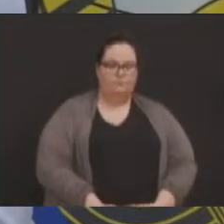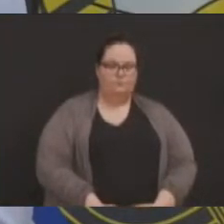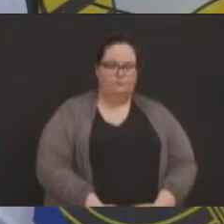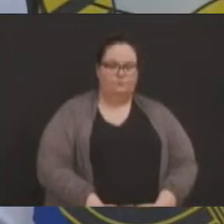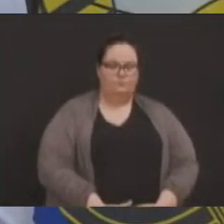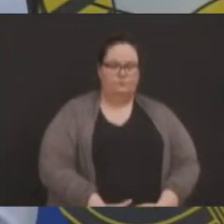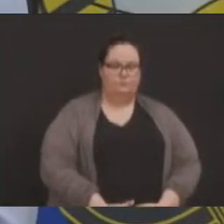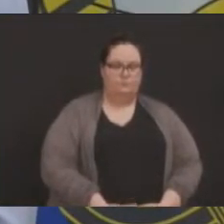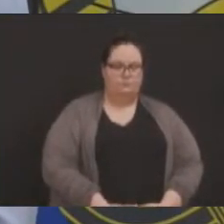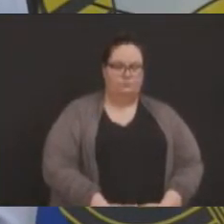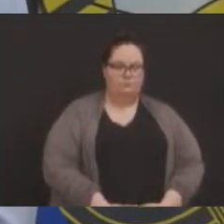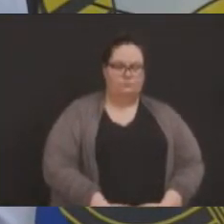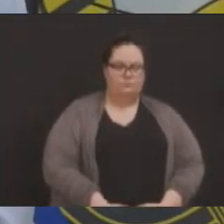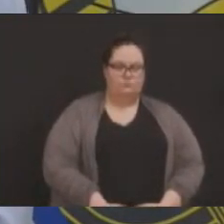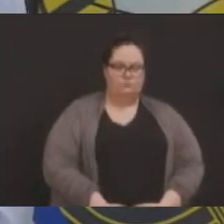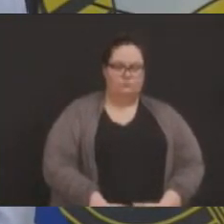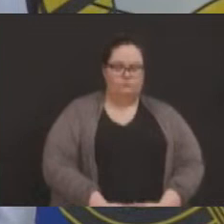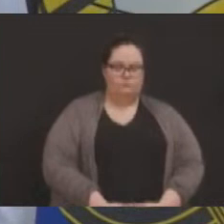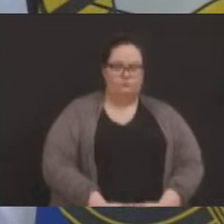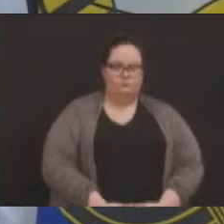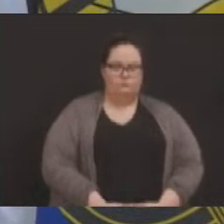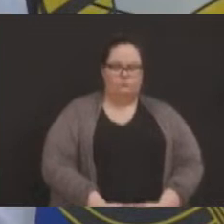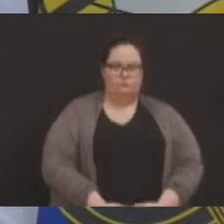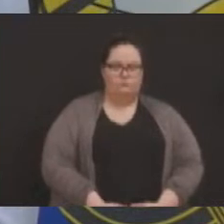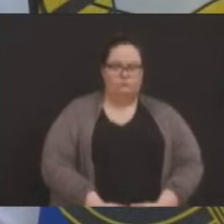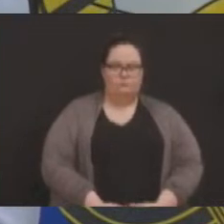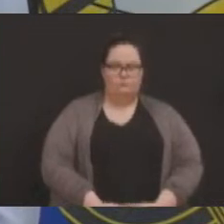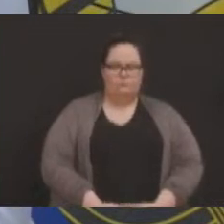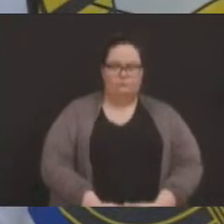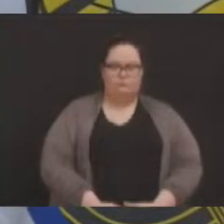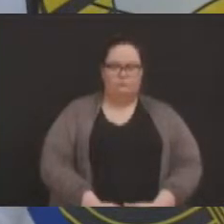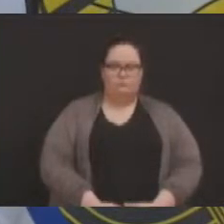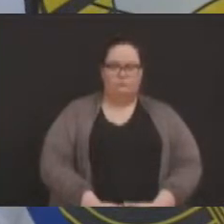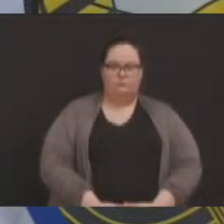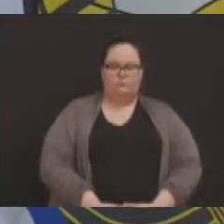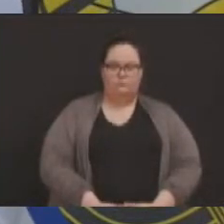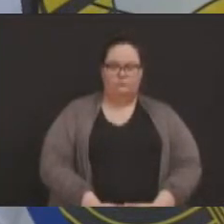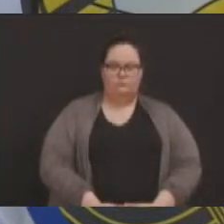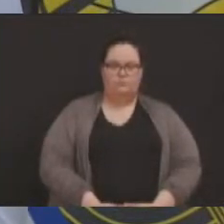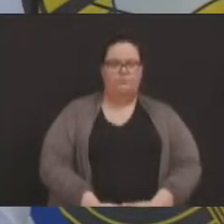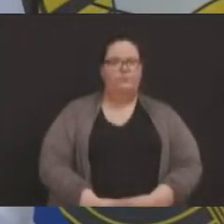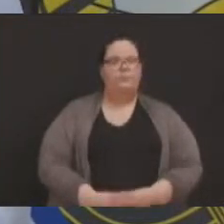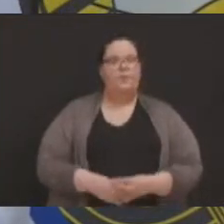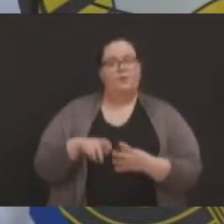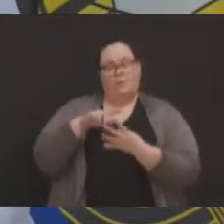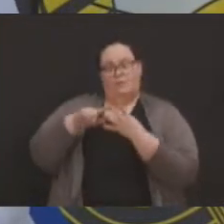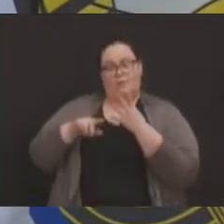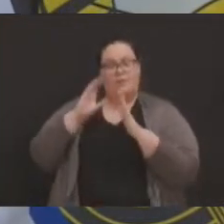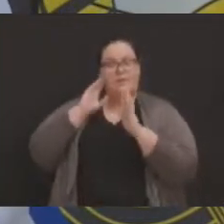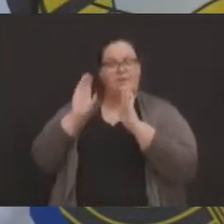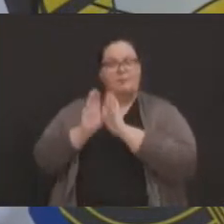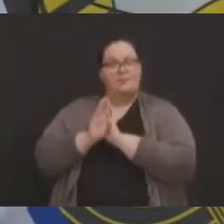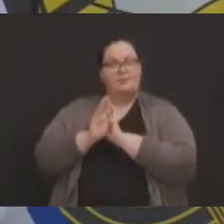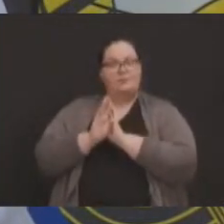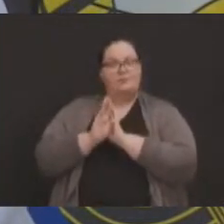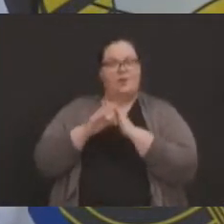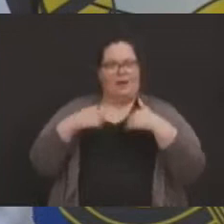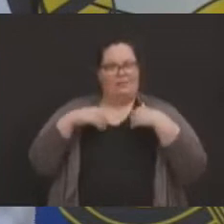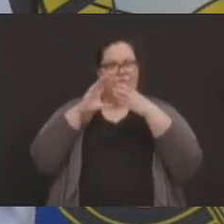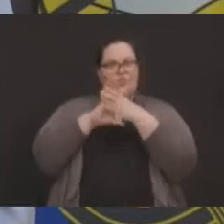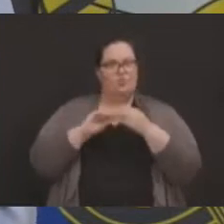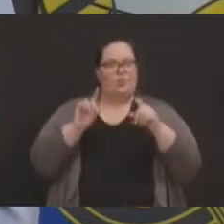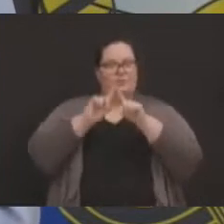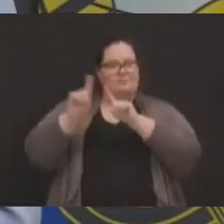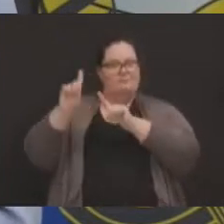this in common. The virus will spread at every opportunity if we let it. Too many of us let our guard down over